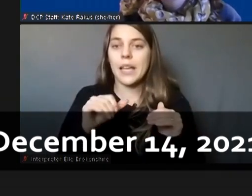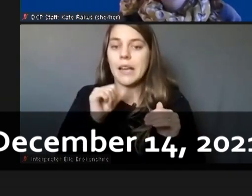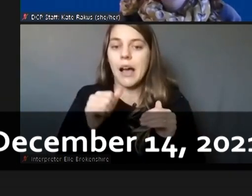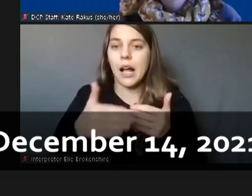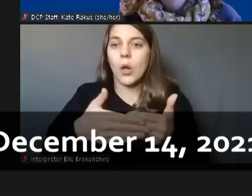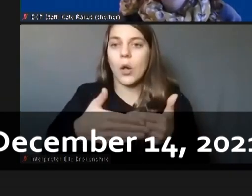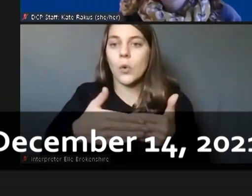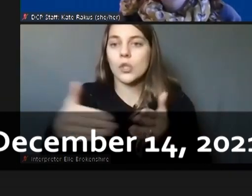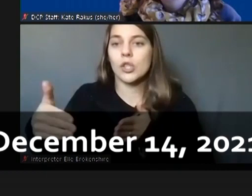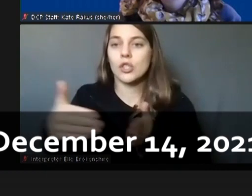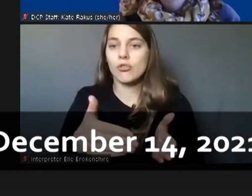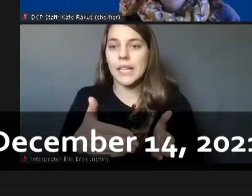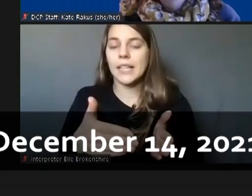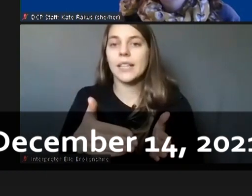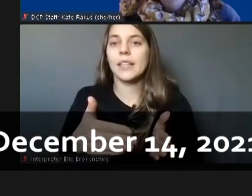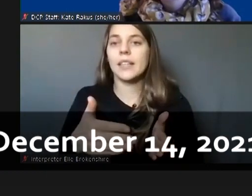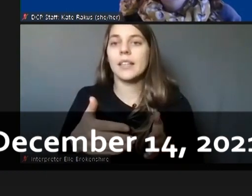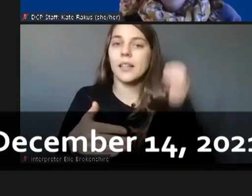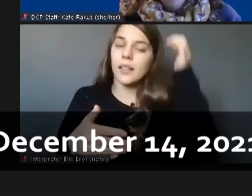the fences,